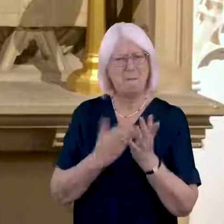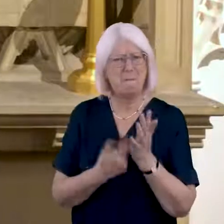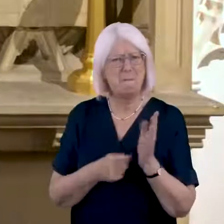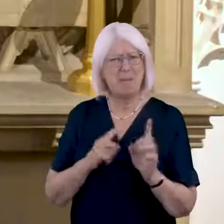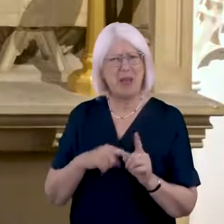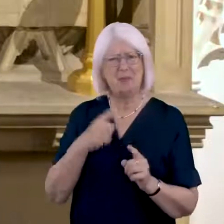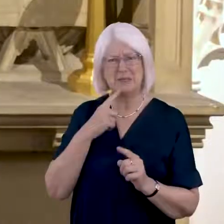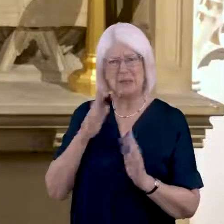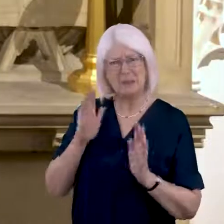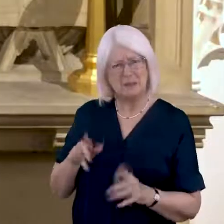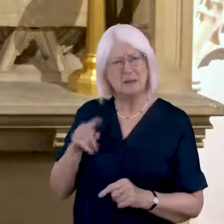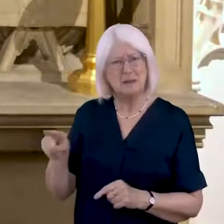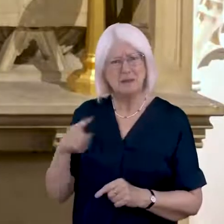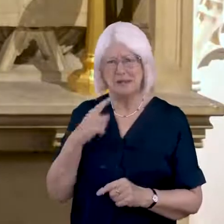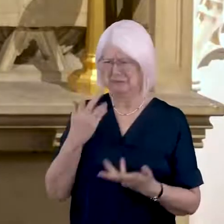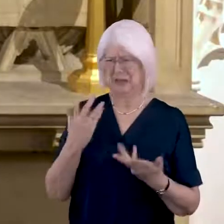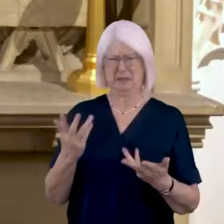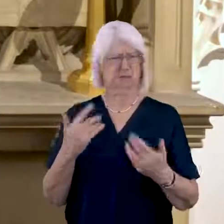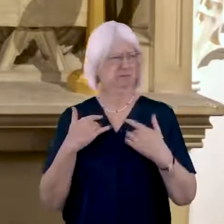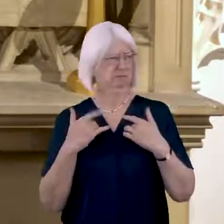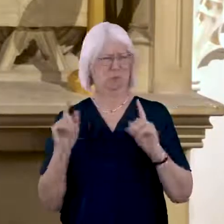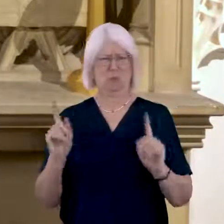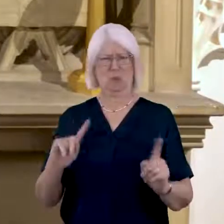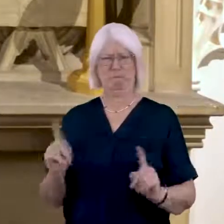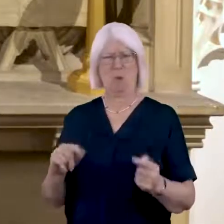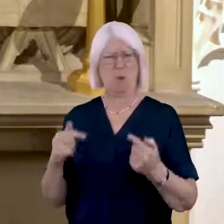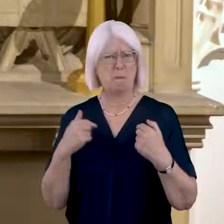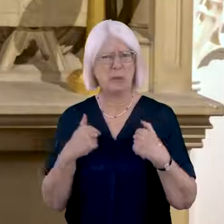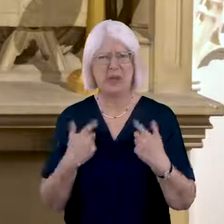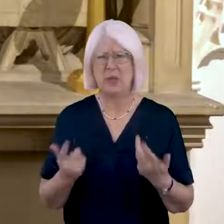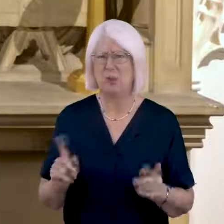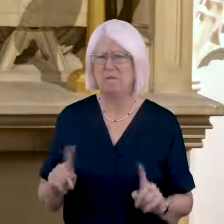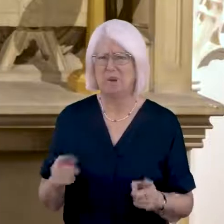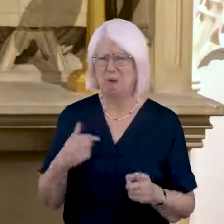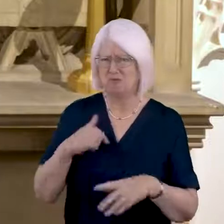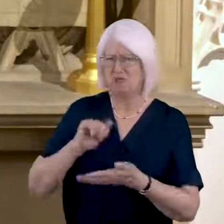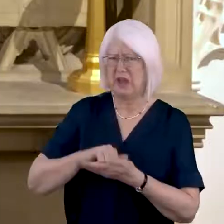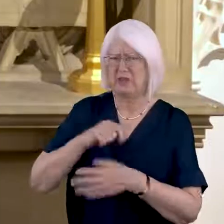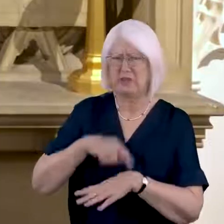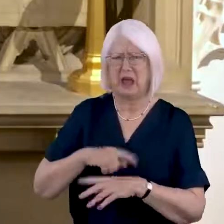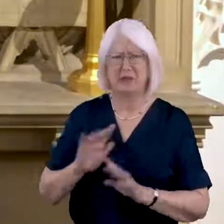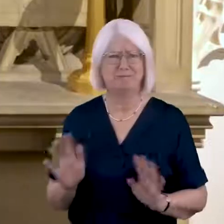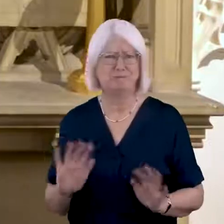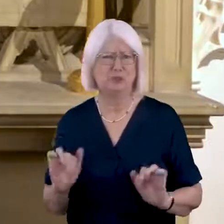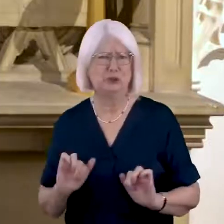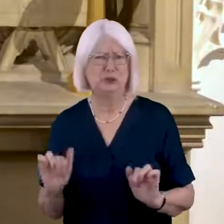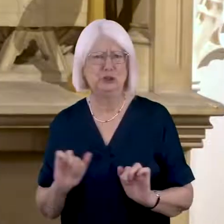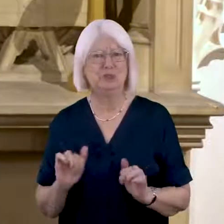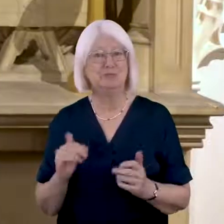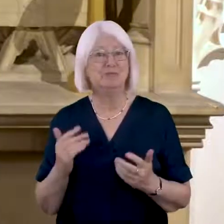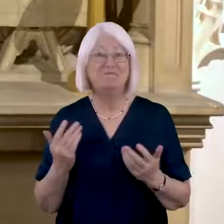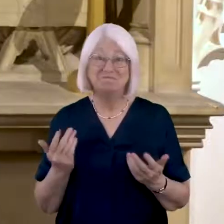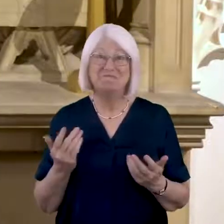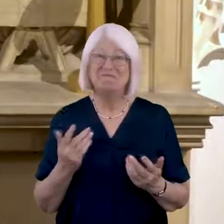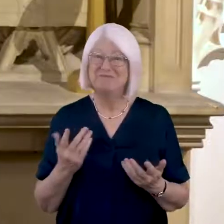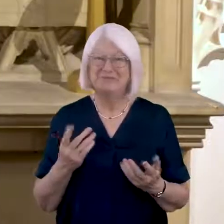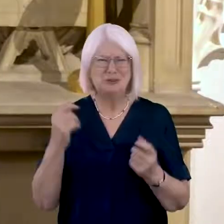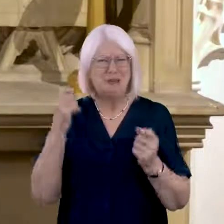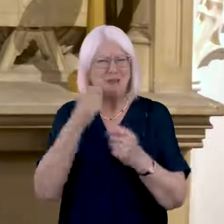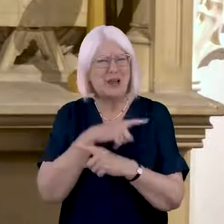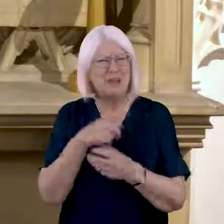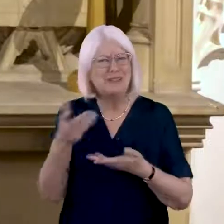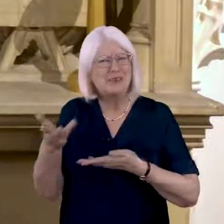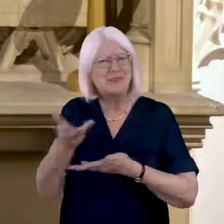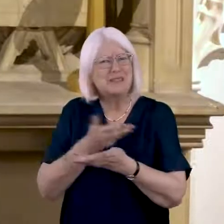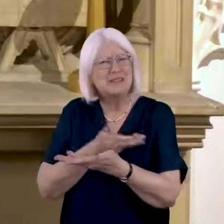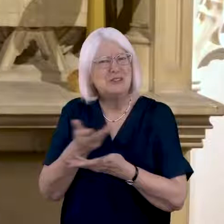that Jesus has to do. He seems to argue with her about whether this was indeed the right time. Others tend